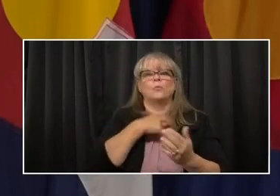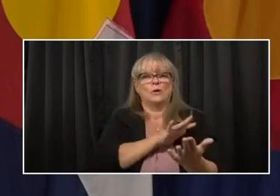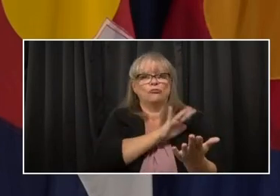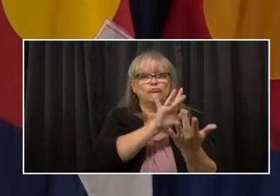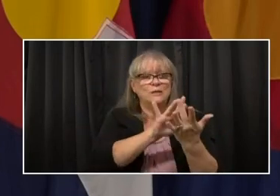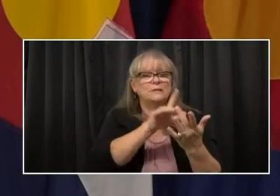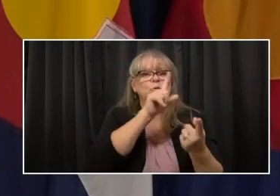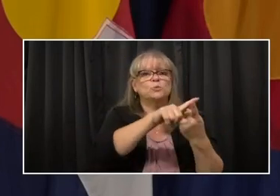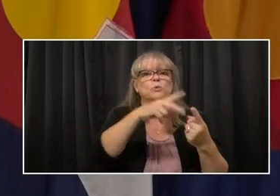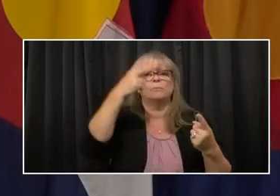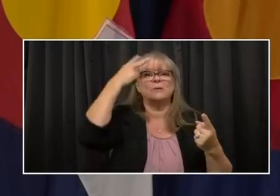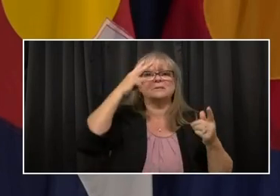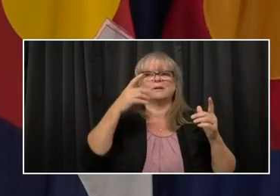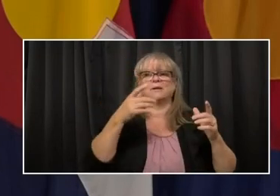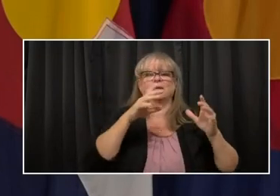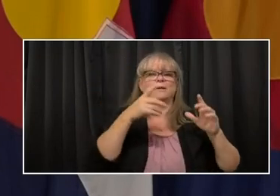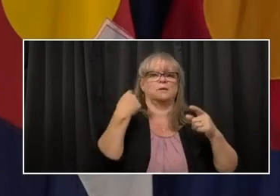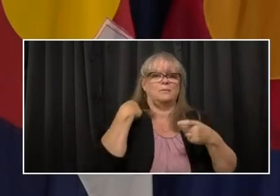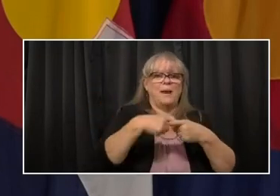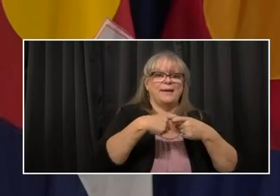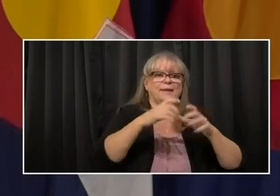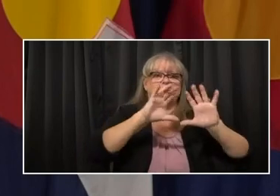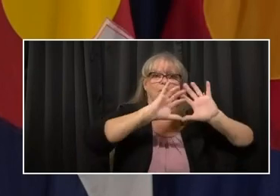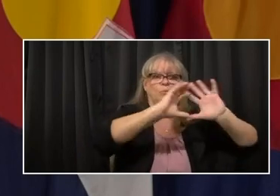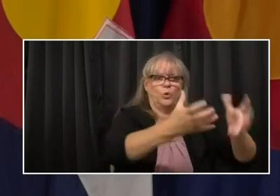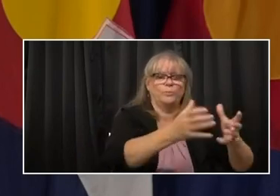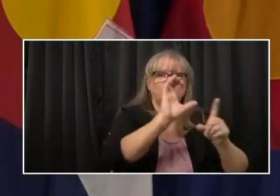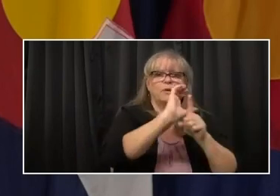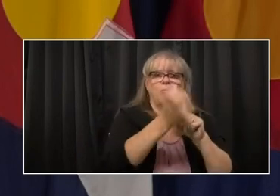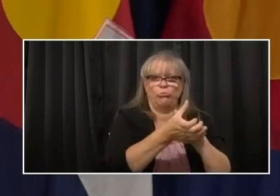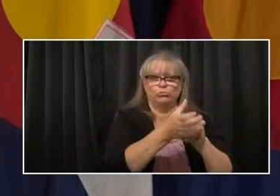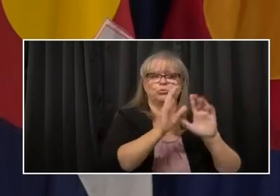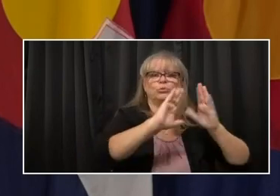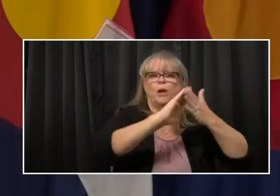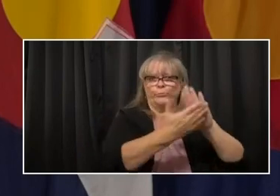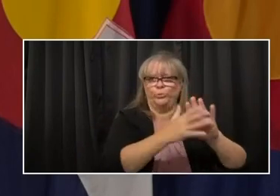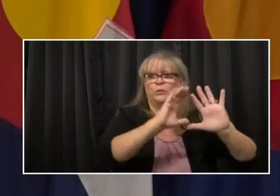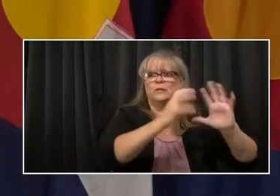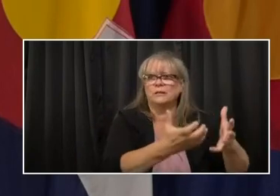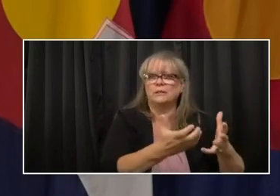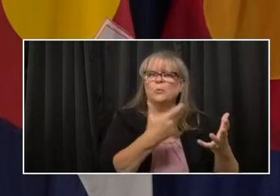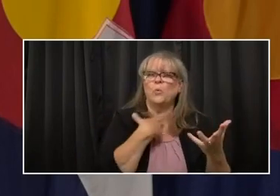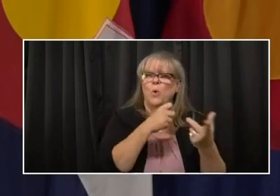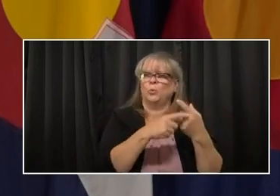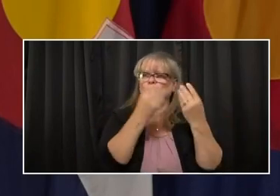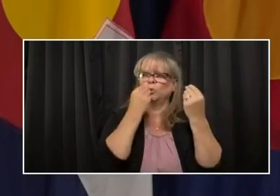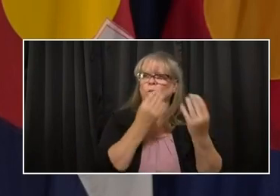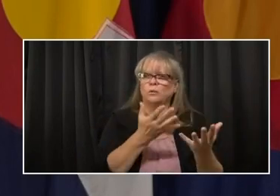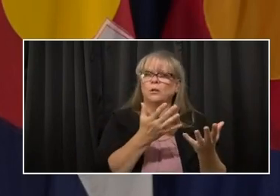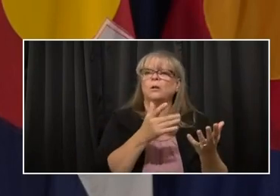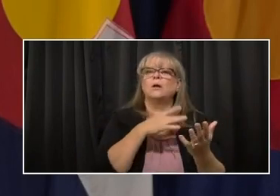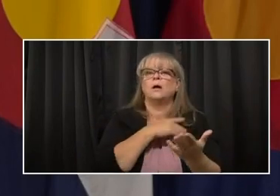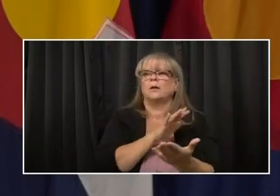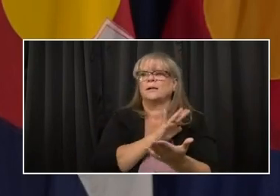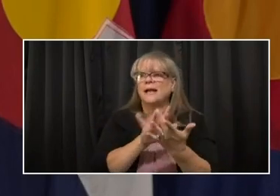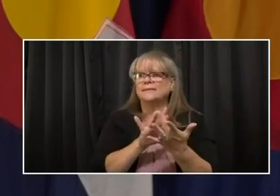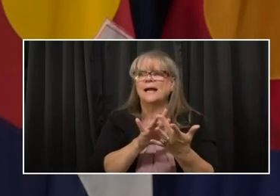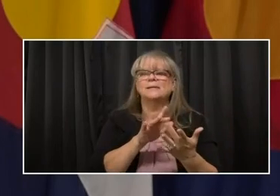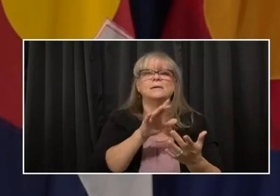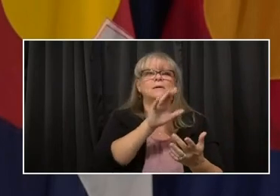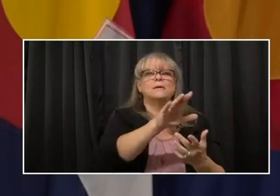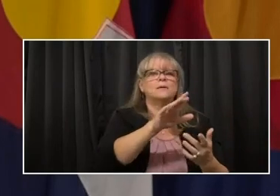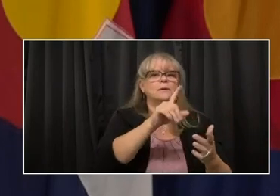that they have access to the information they need. We're pursuing lots of work. Our contact tracing case investigation work is in